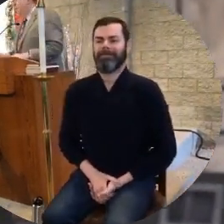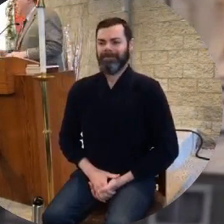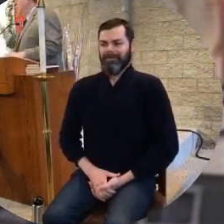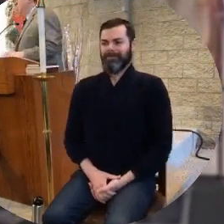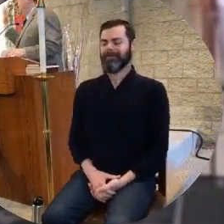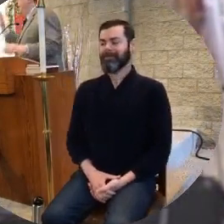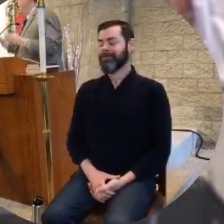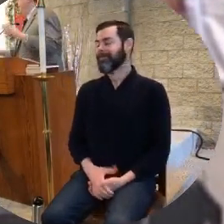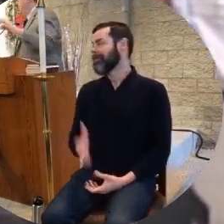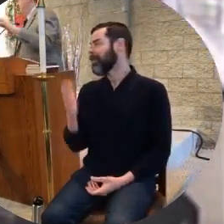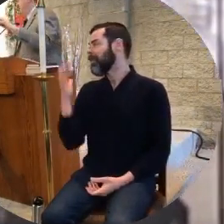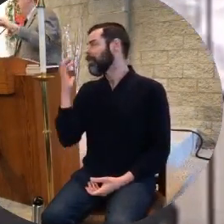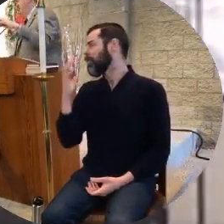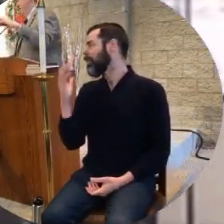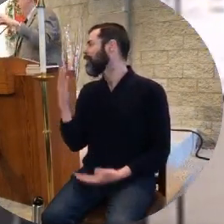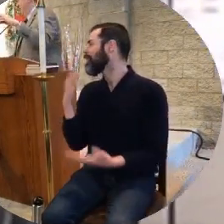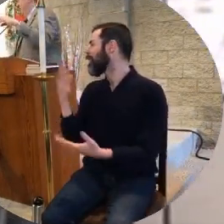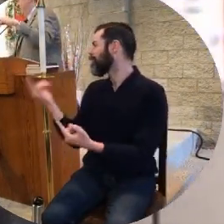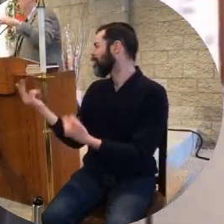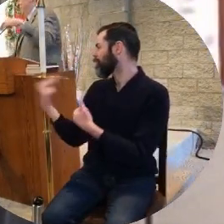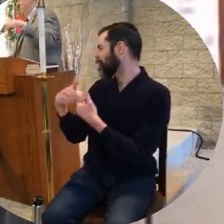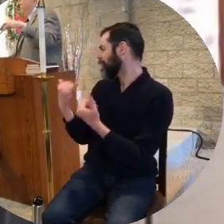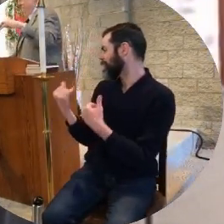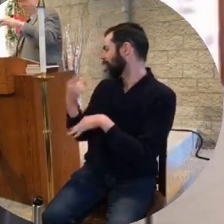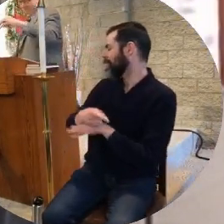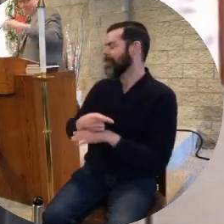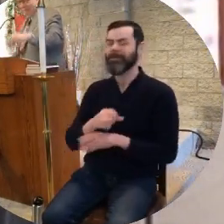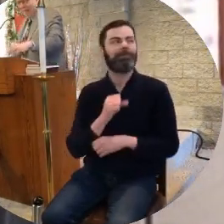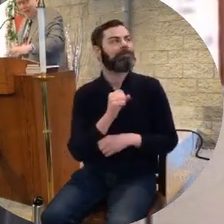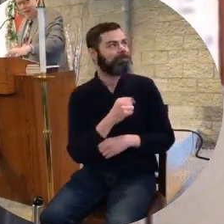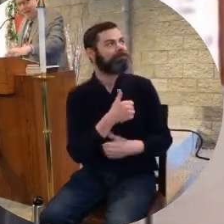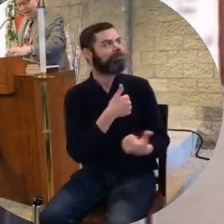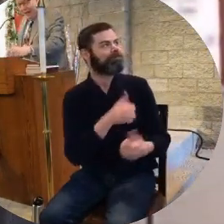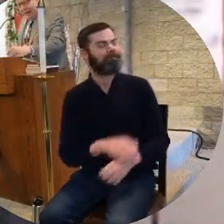And it's always great to have you with us. Glad you're here.